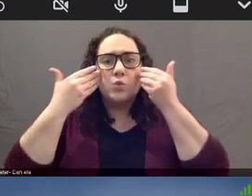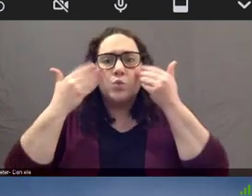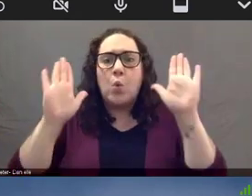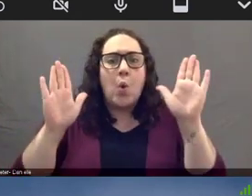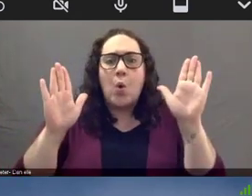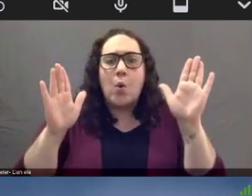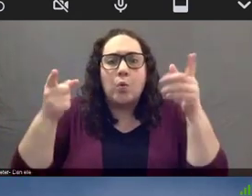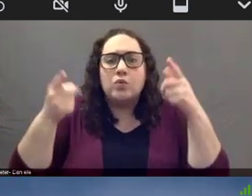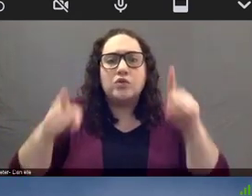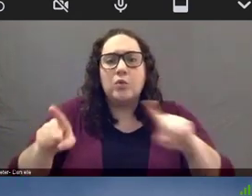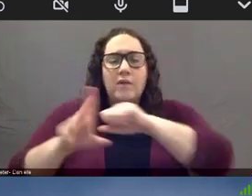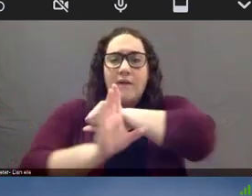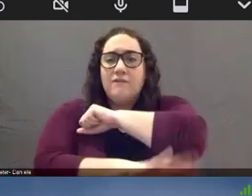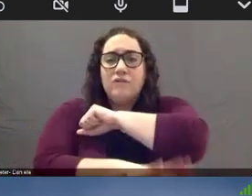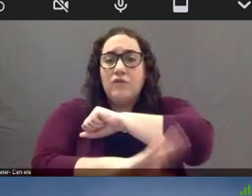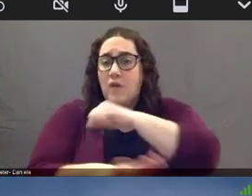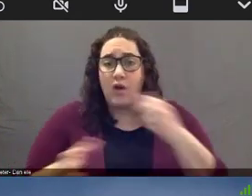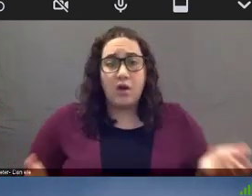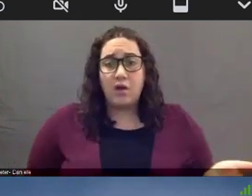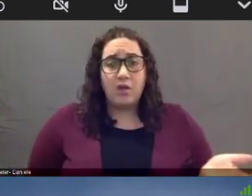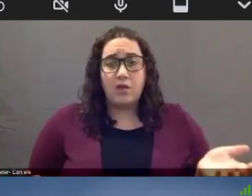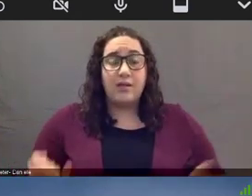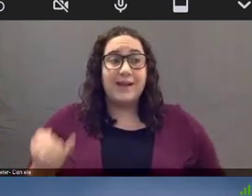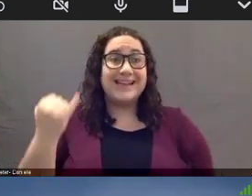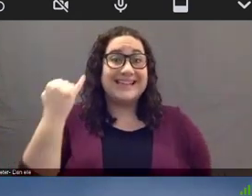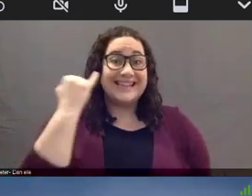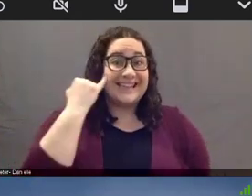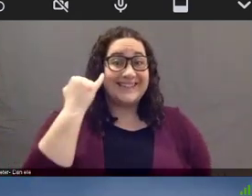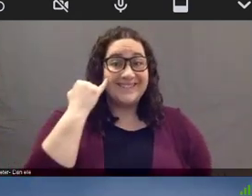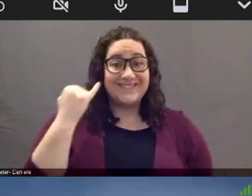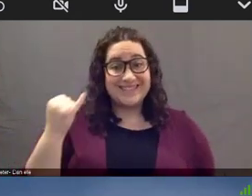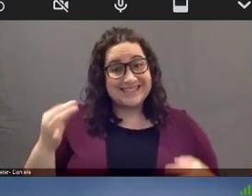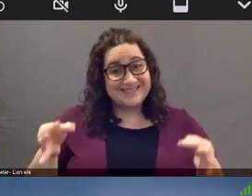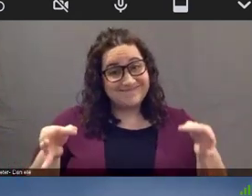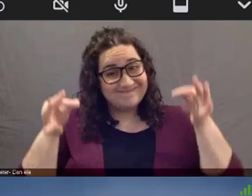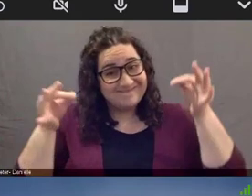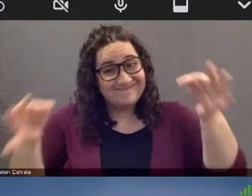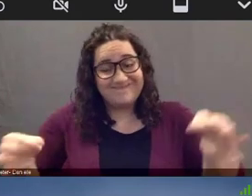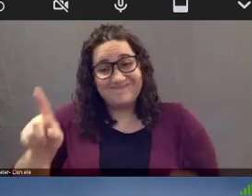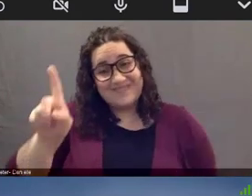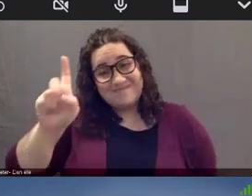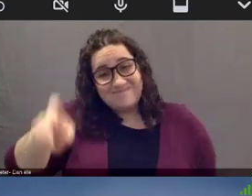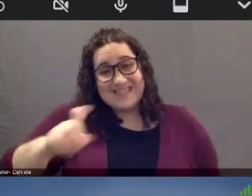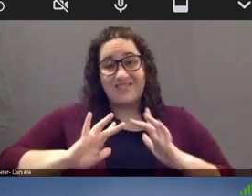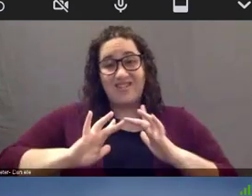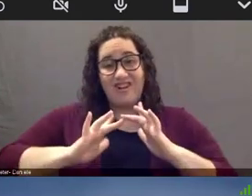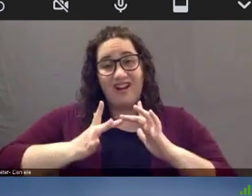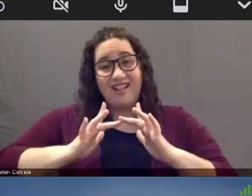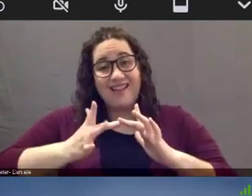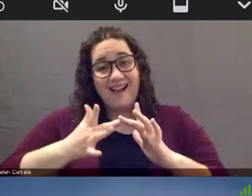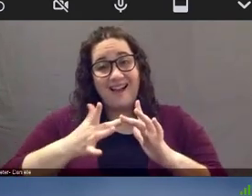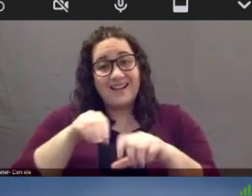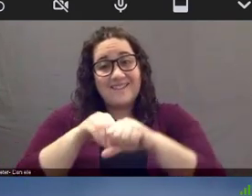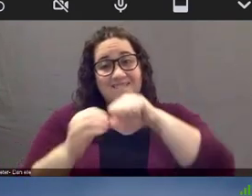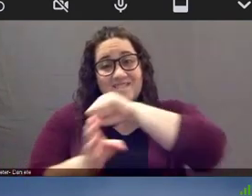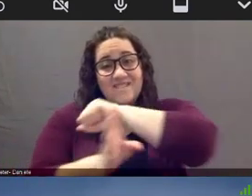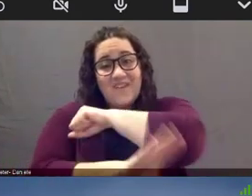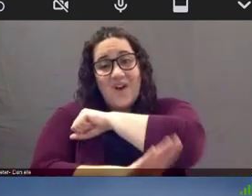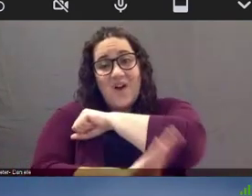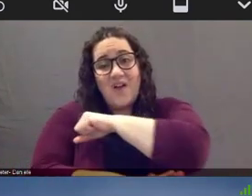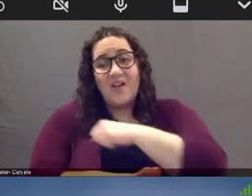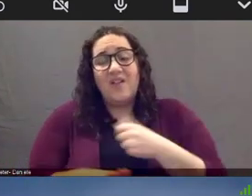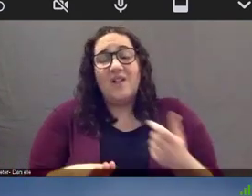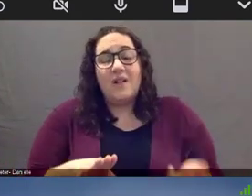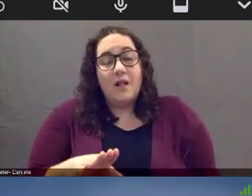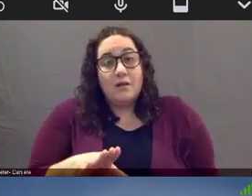to be virtual again, or maybe some kind of hybrid virtual and in person, your feedback on